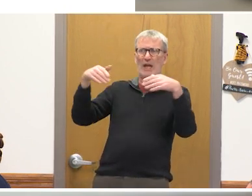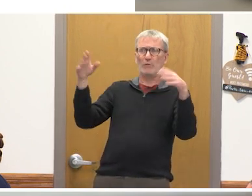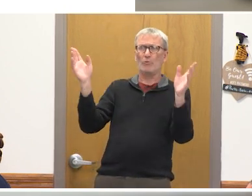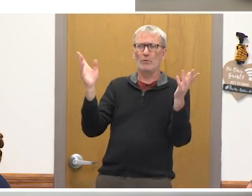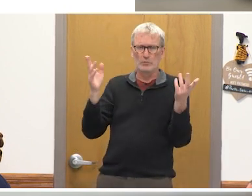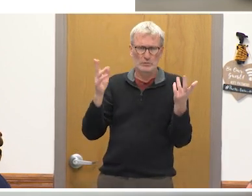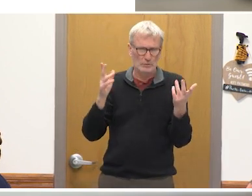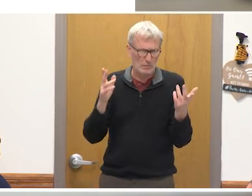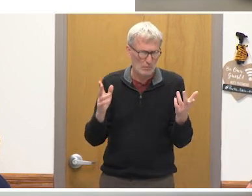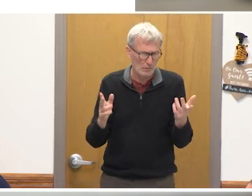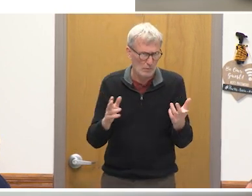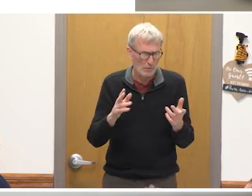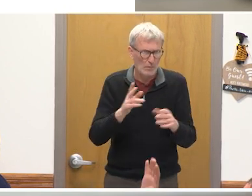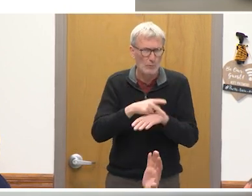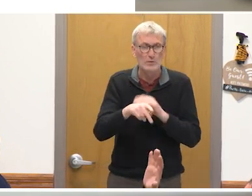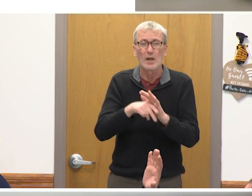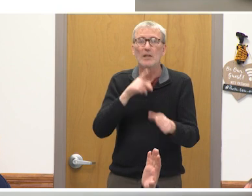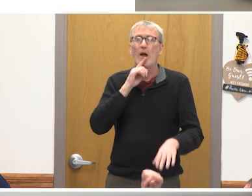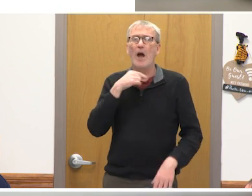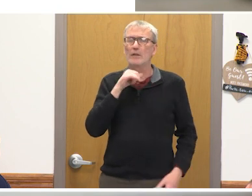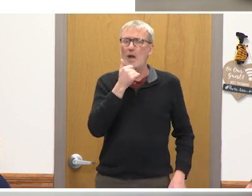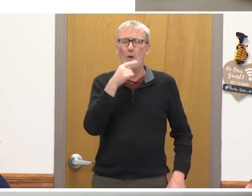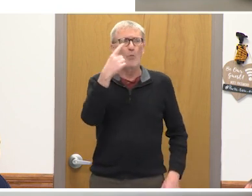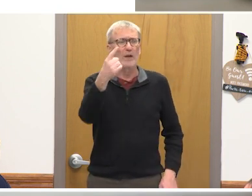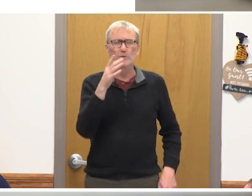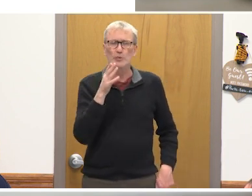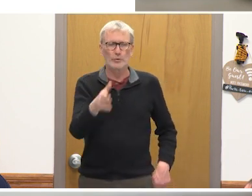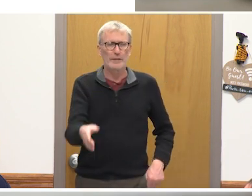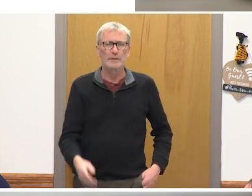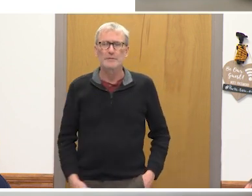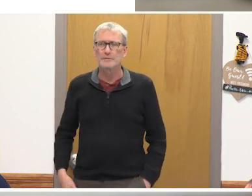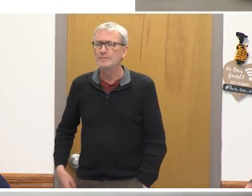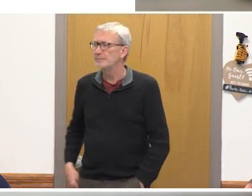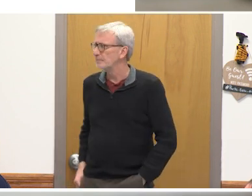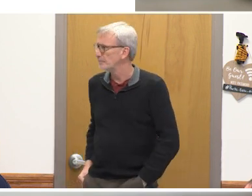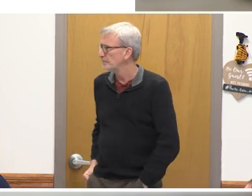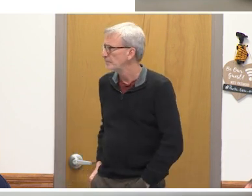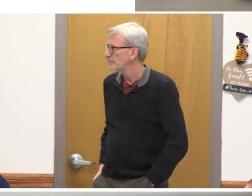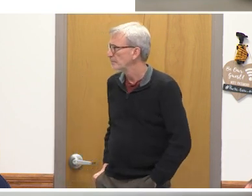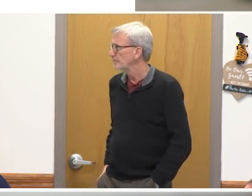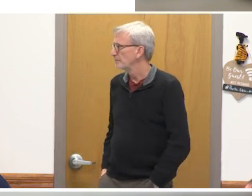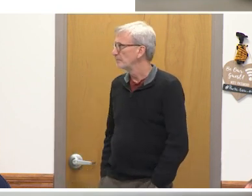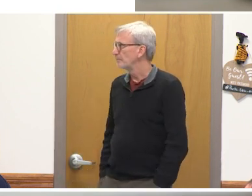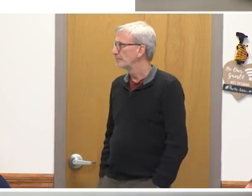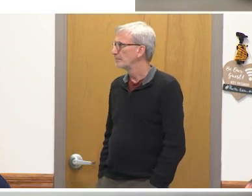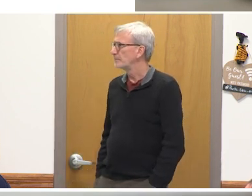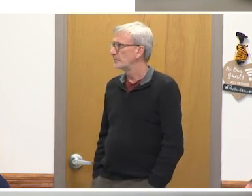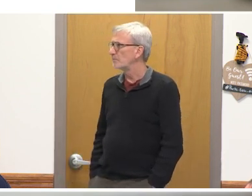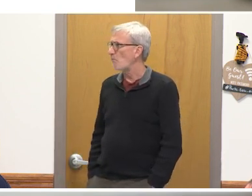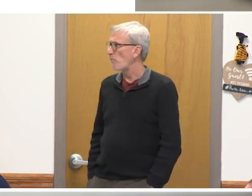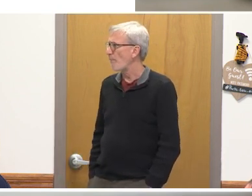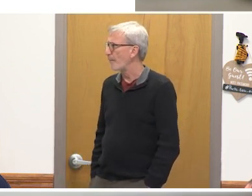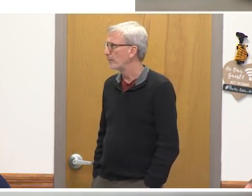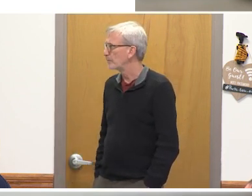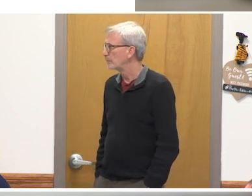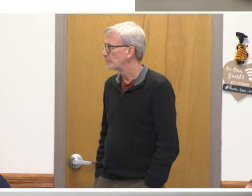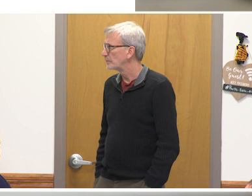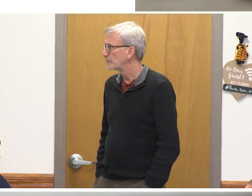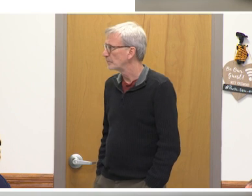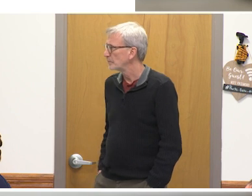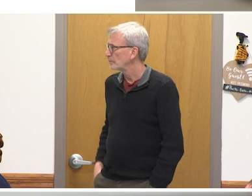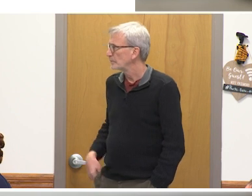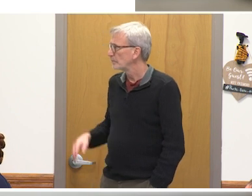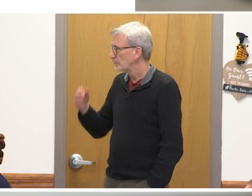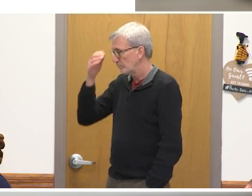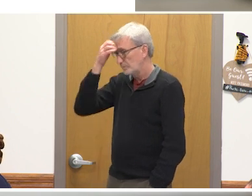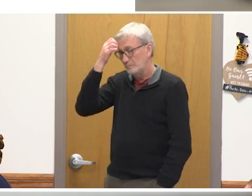related to the entire project and not intersection specific, since there is time reserved for those types of comments and questions. This is